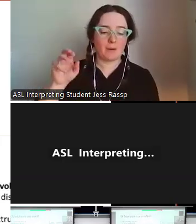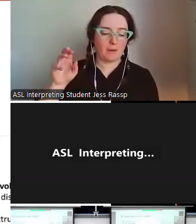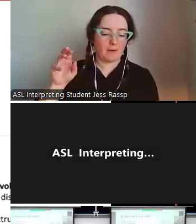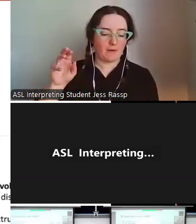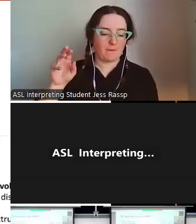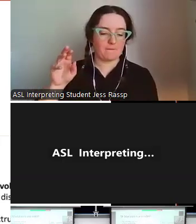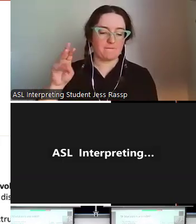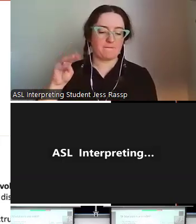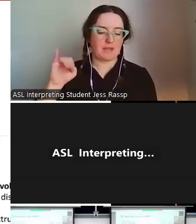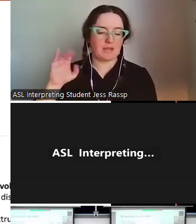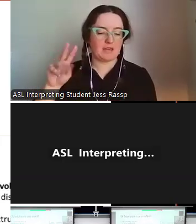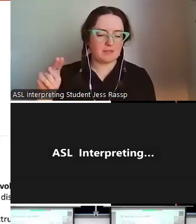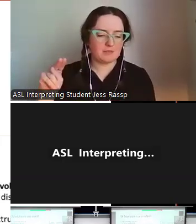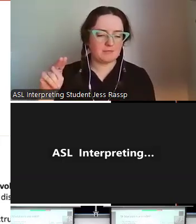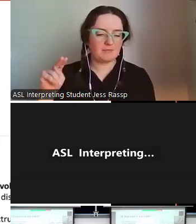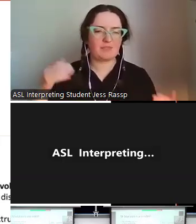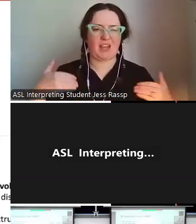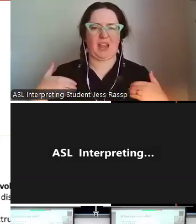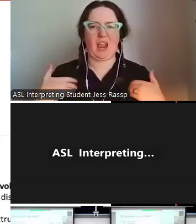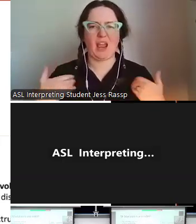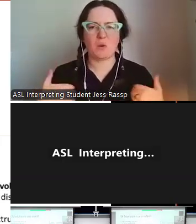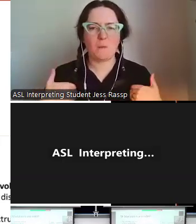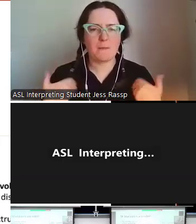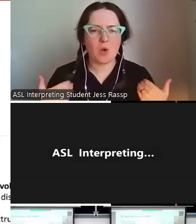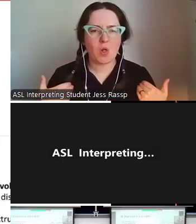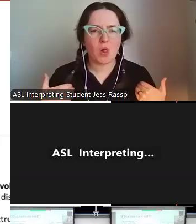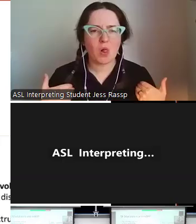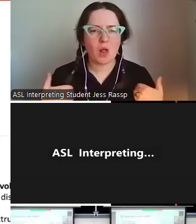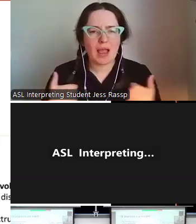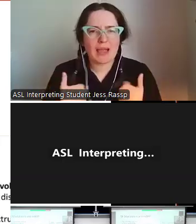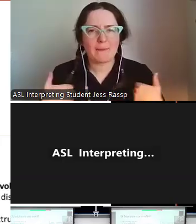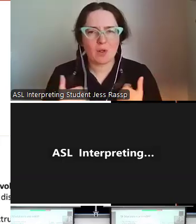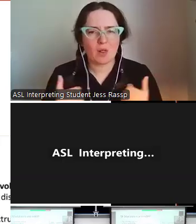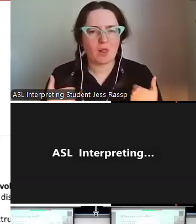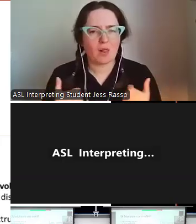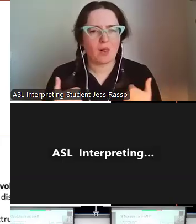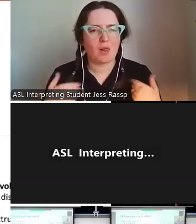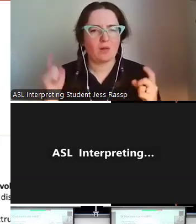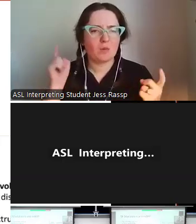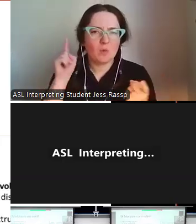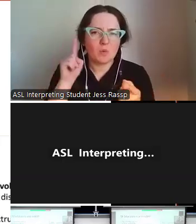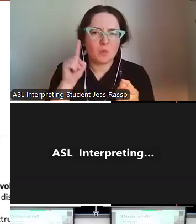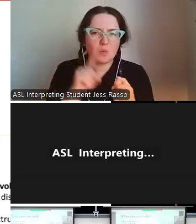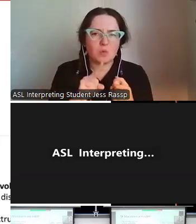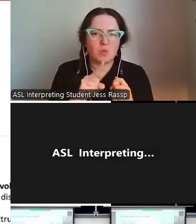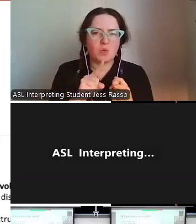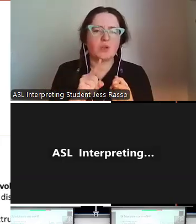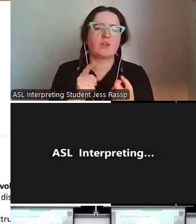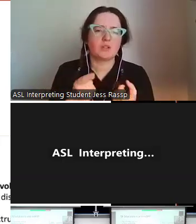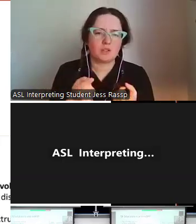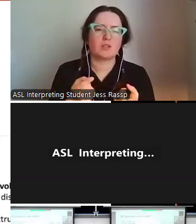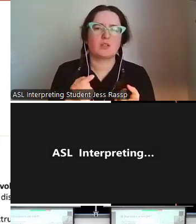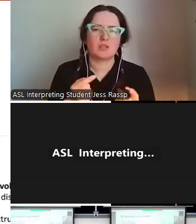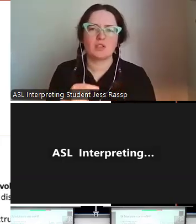to picomolar range. So it was really small amount. So for these studies, they